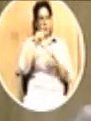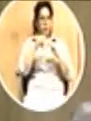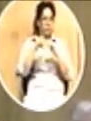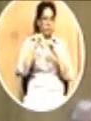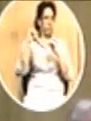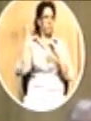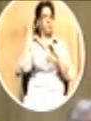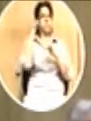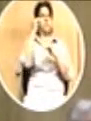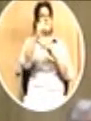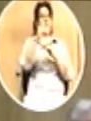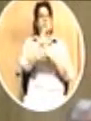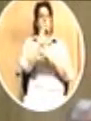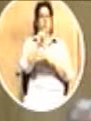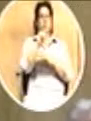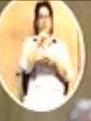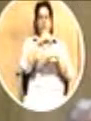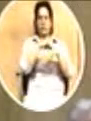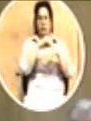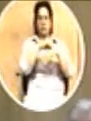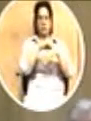and beyond the call of duty